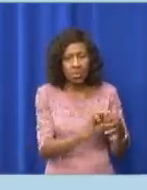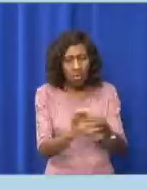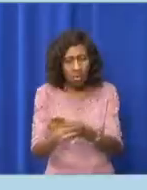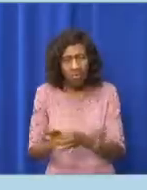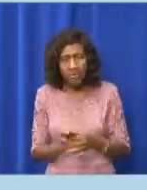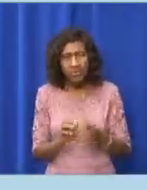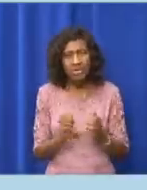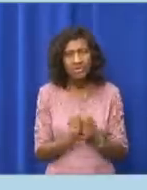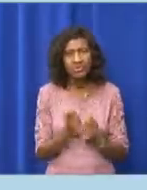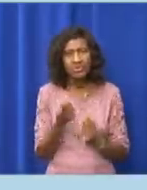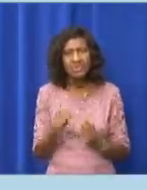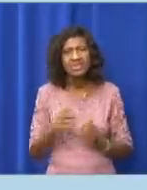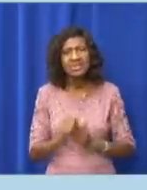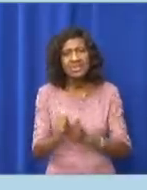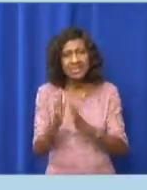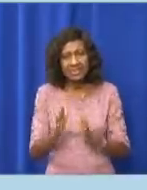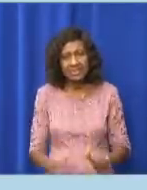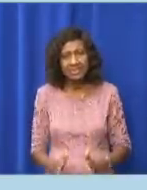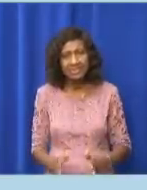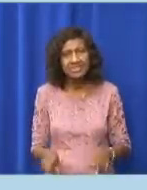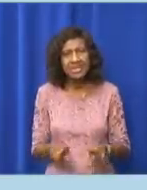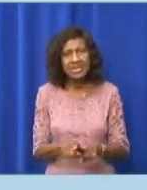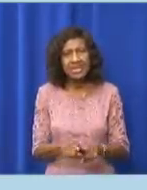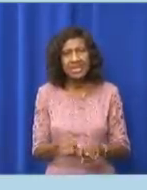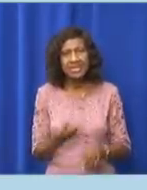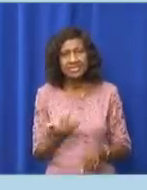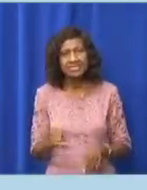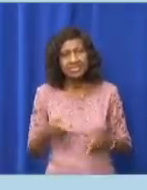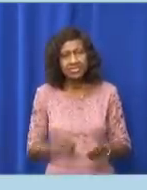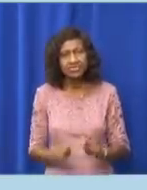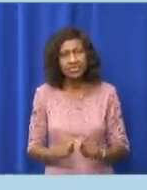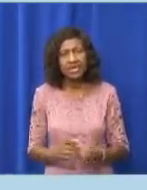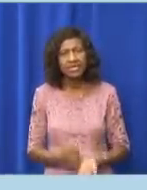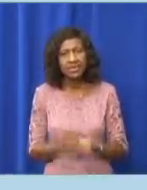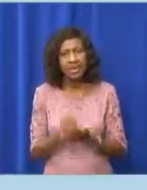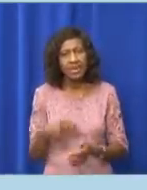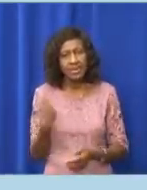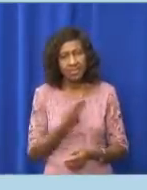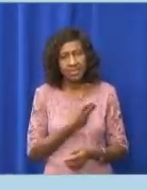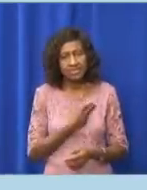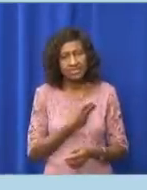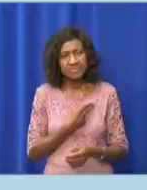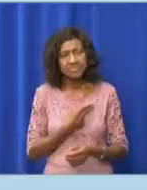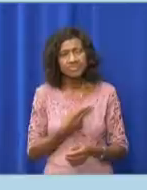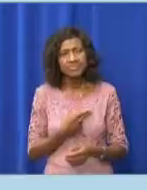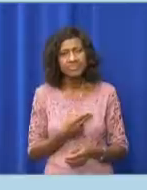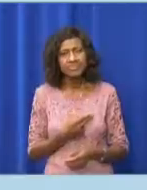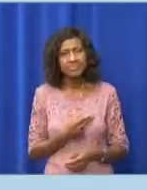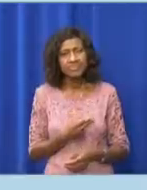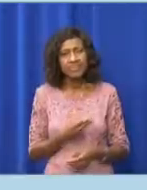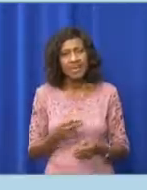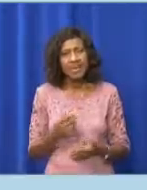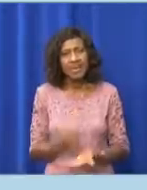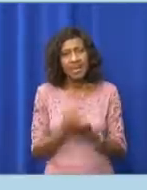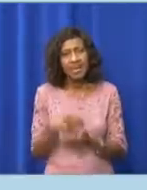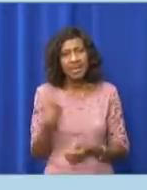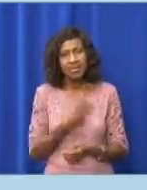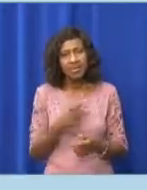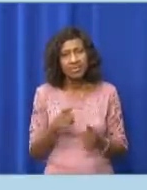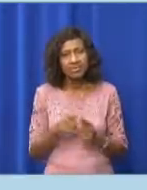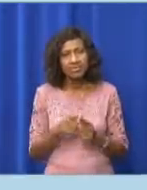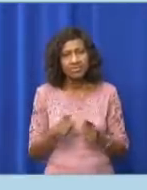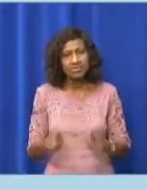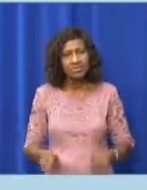their best to help us, cause that we will get behind them and help them as well. Help us to live in